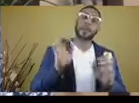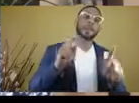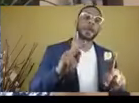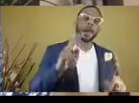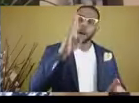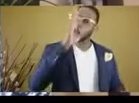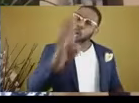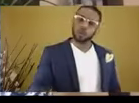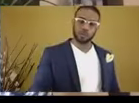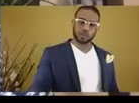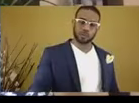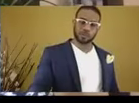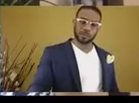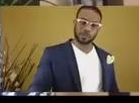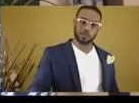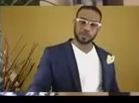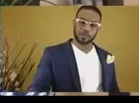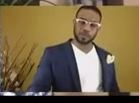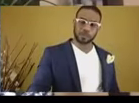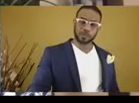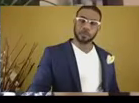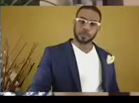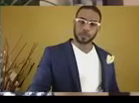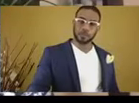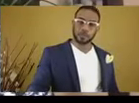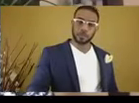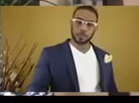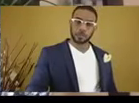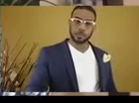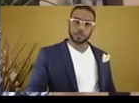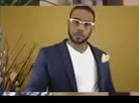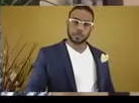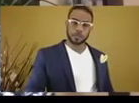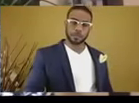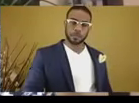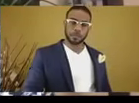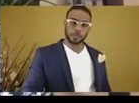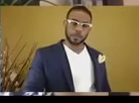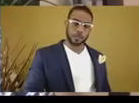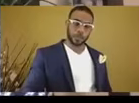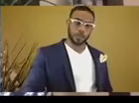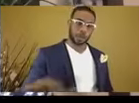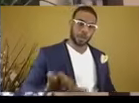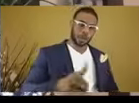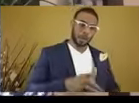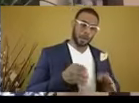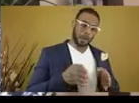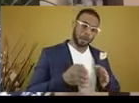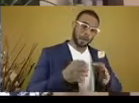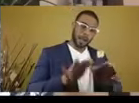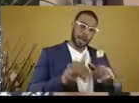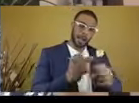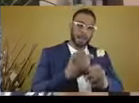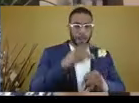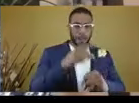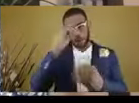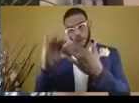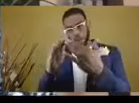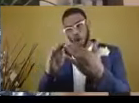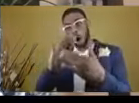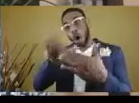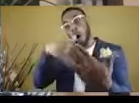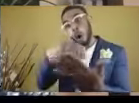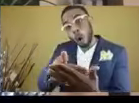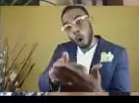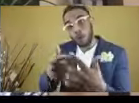bolder. In our mandate, we lay out a path for how to make Black communities whole from